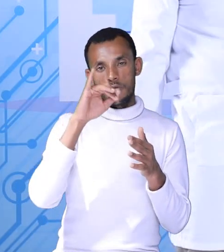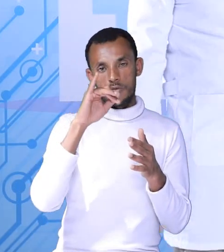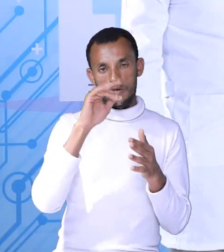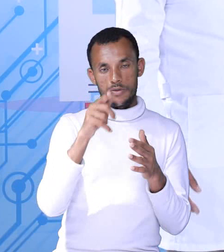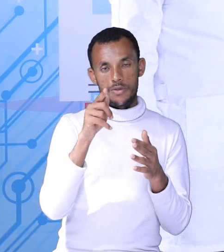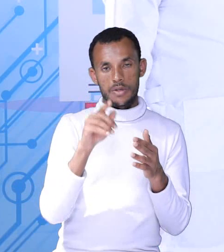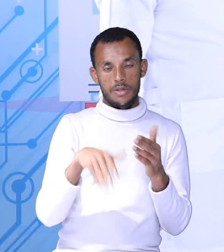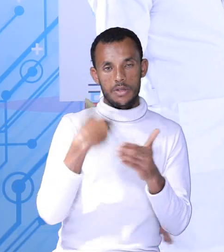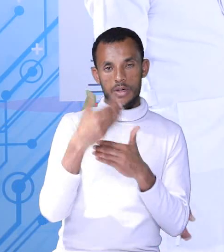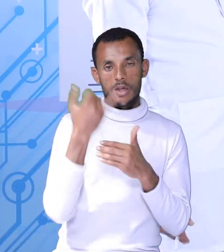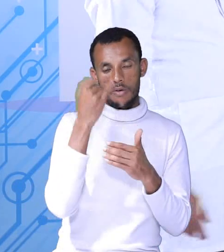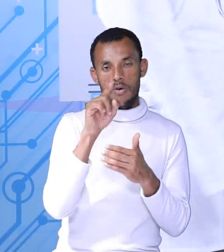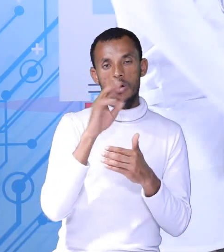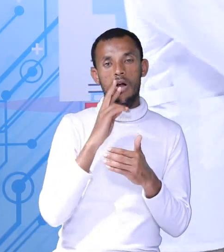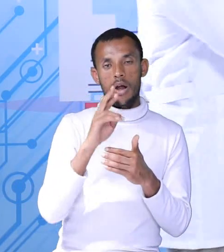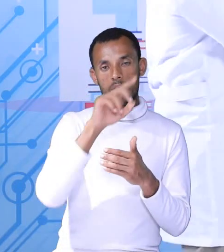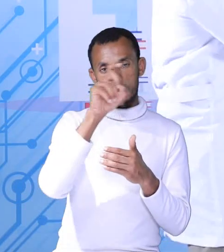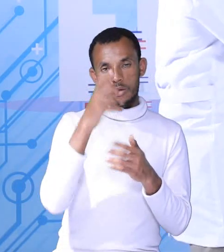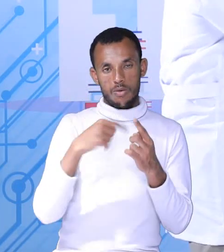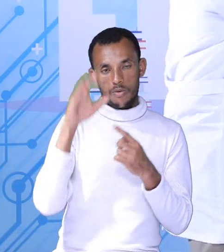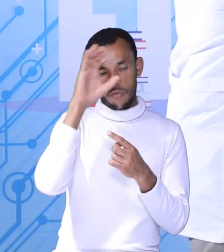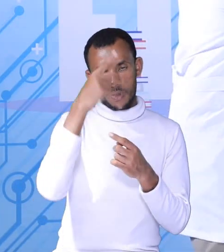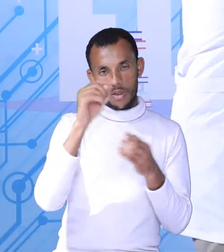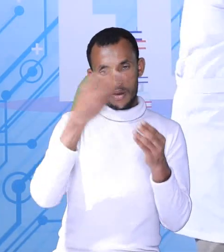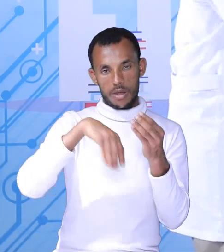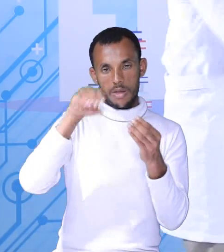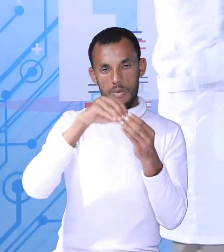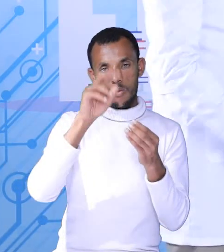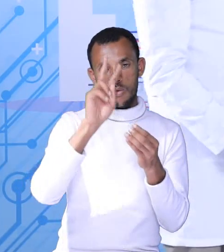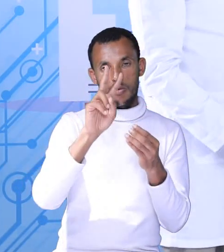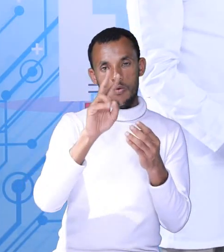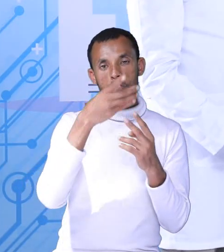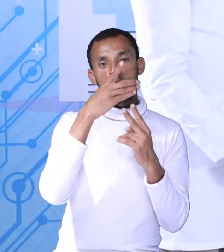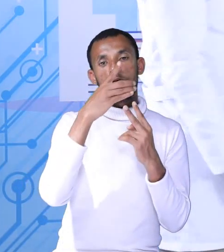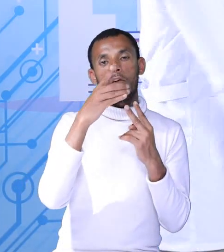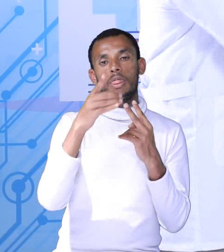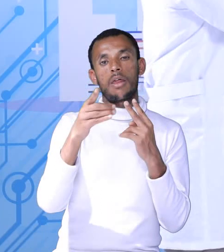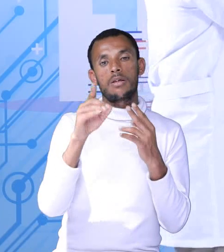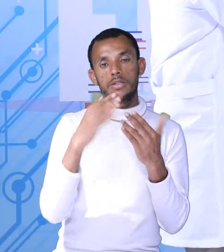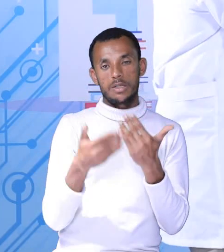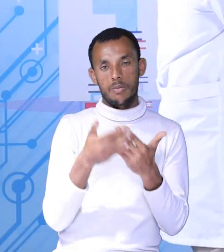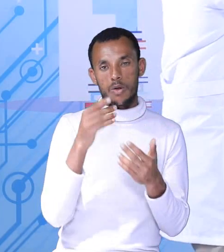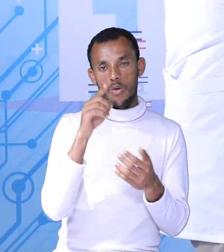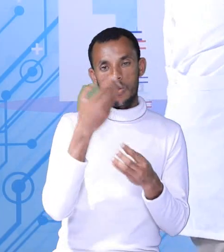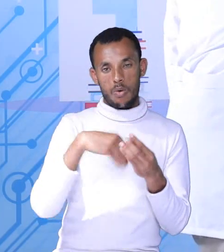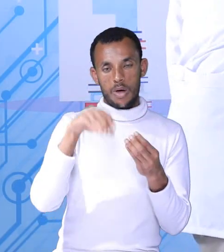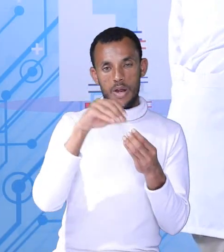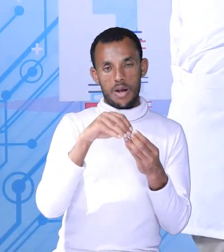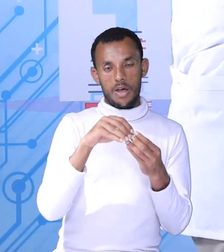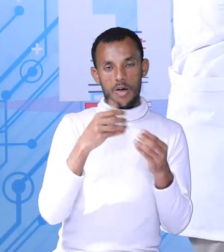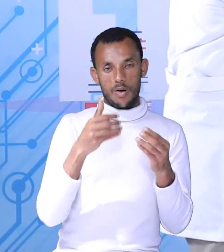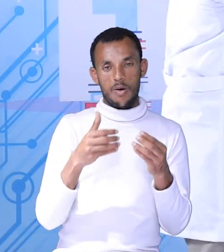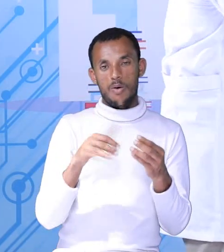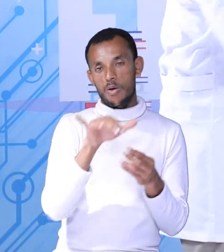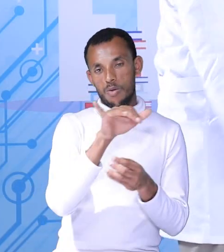Then, if you are asked to find the sum of the two vectors, simply you add their